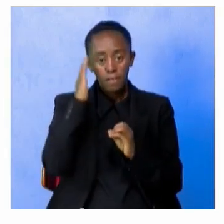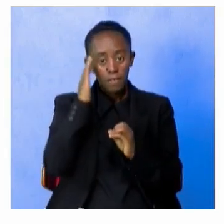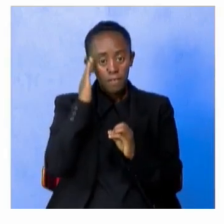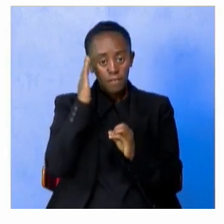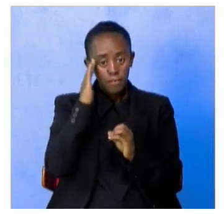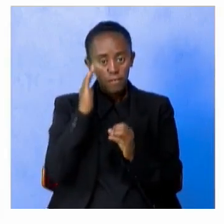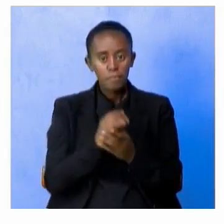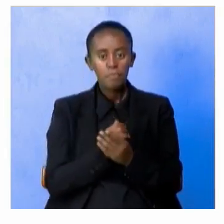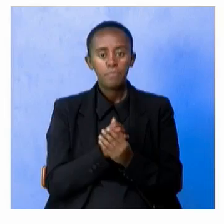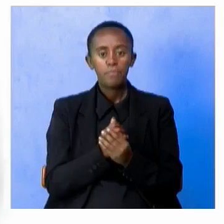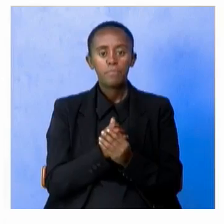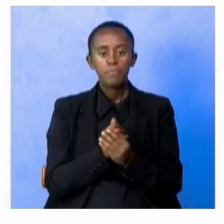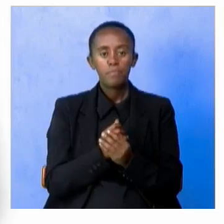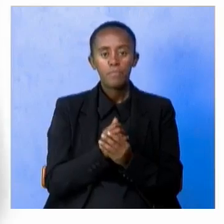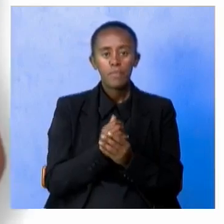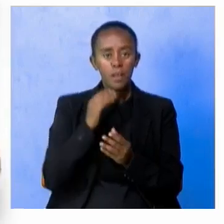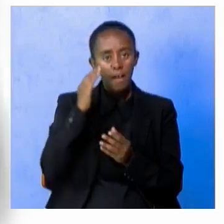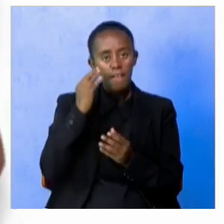known as